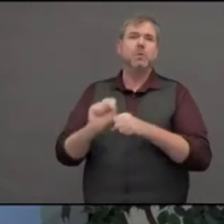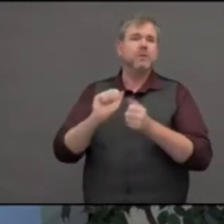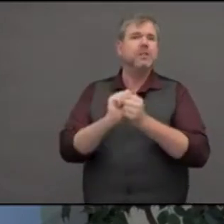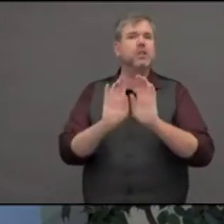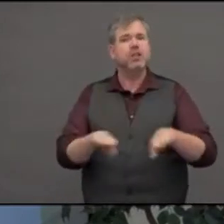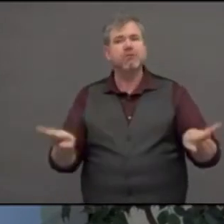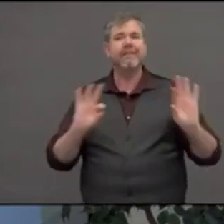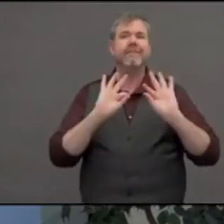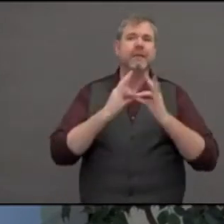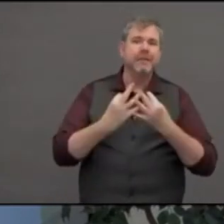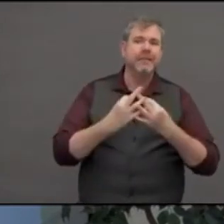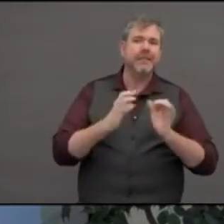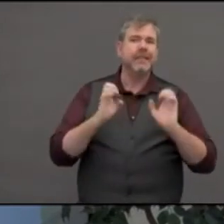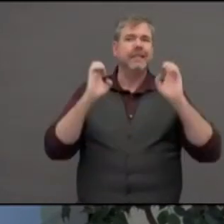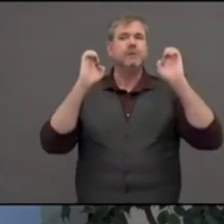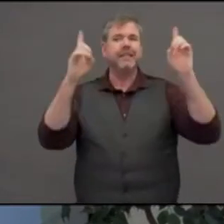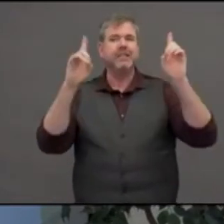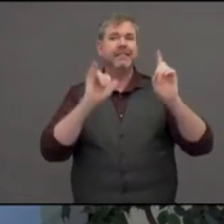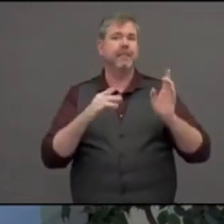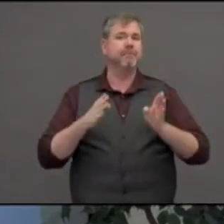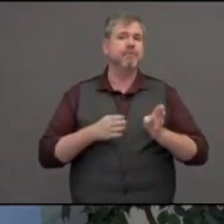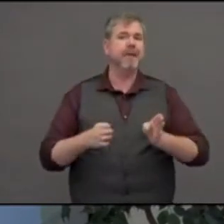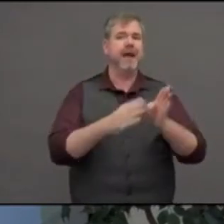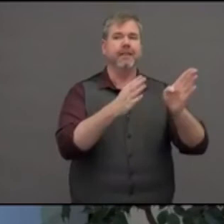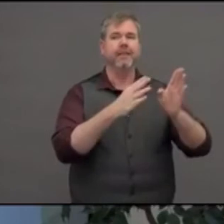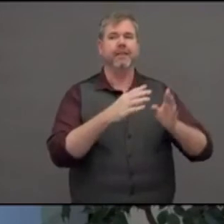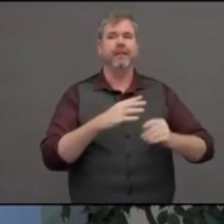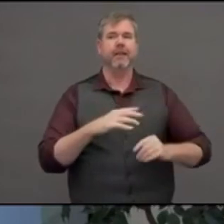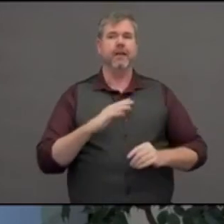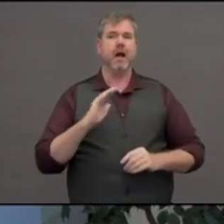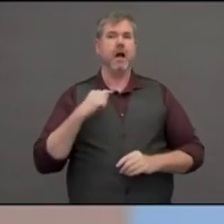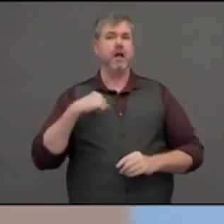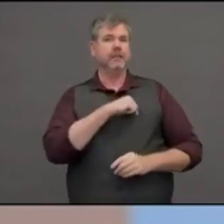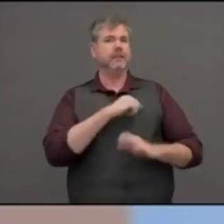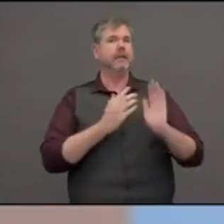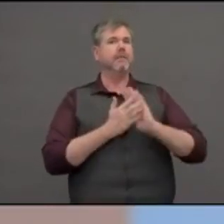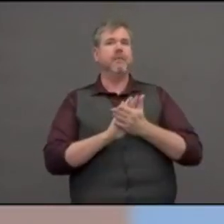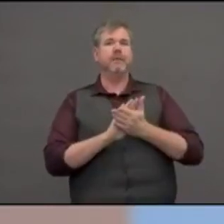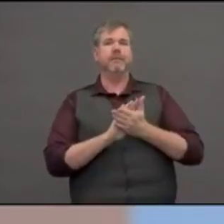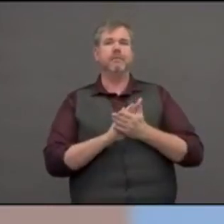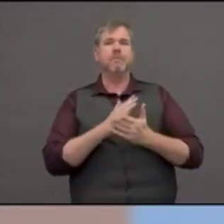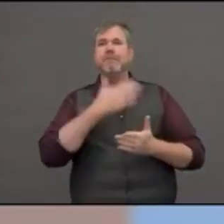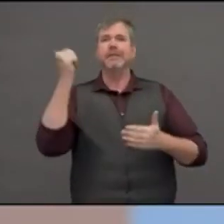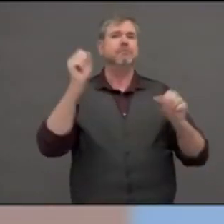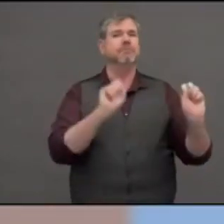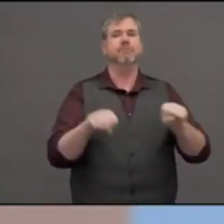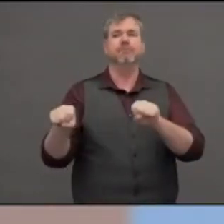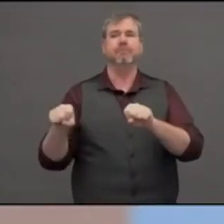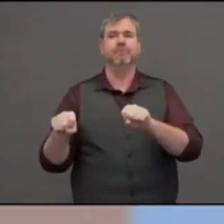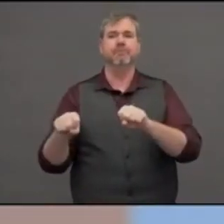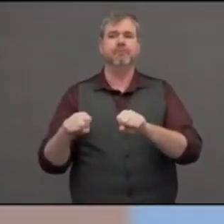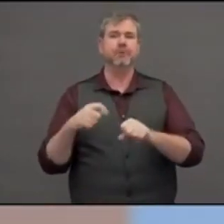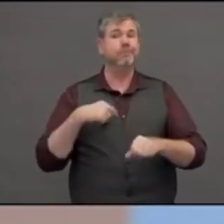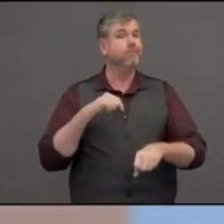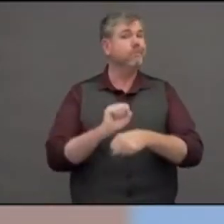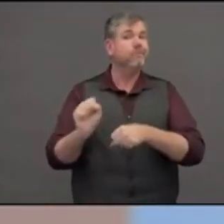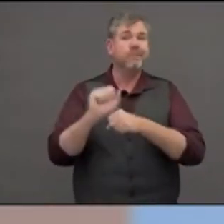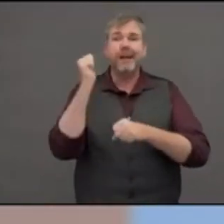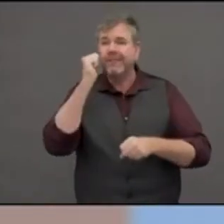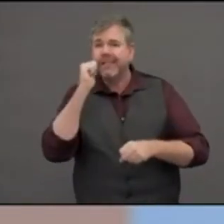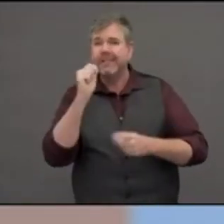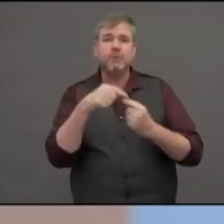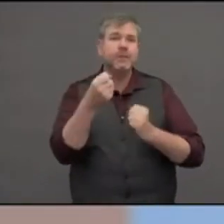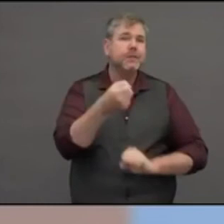of all of us becoming the best that we can be. And I just feel really inspired every day to support schools and staff and kids to be their